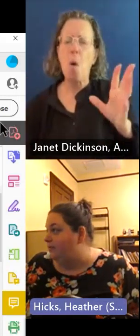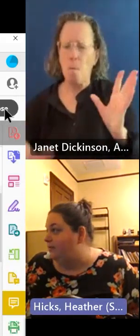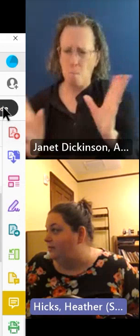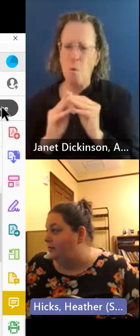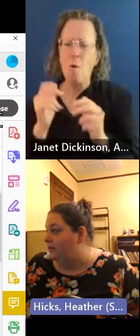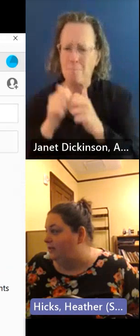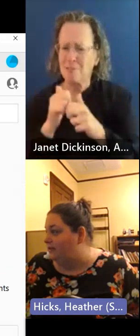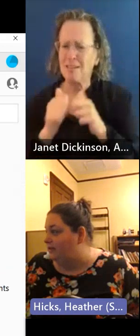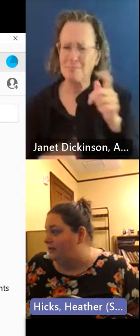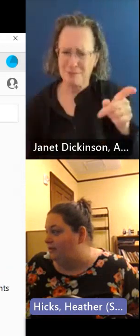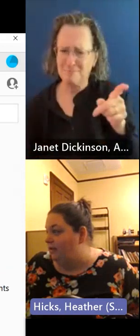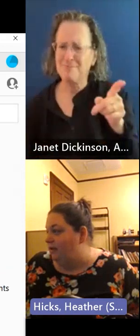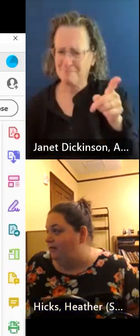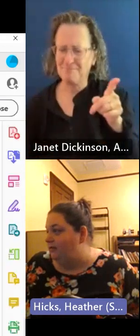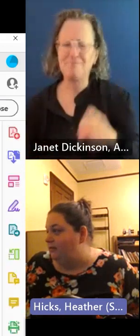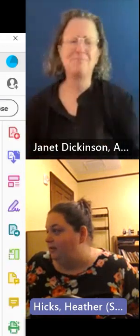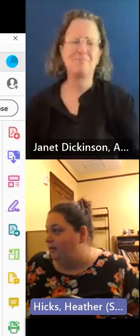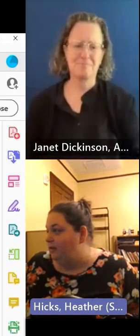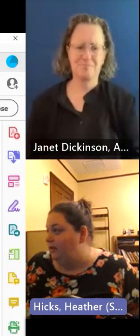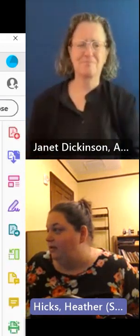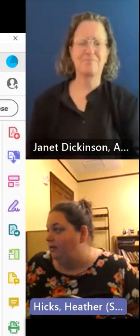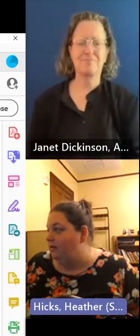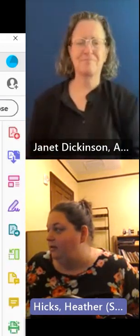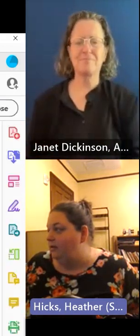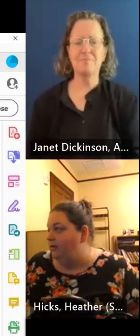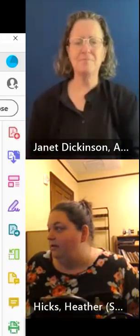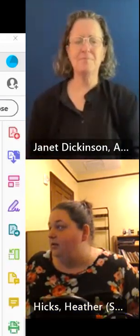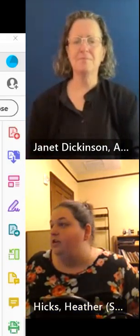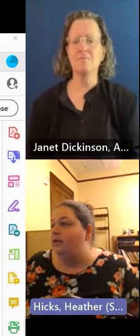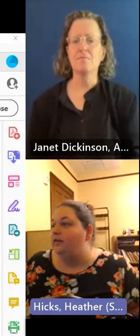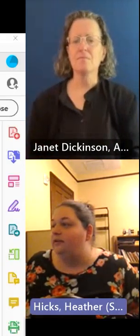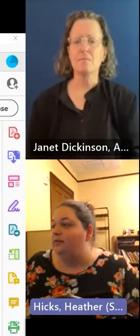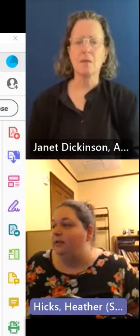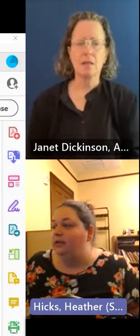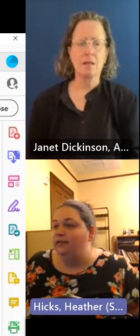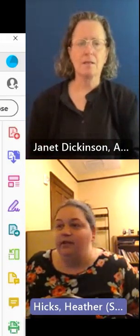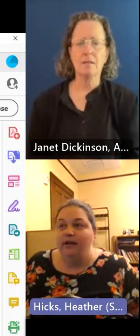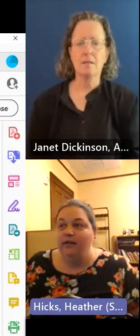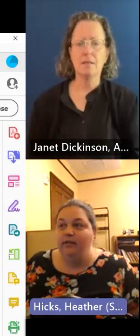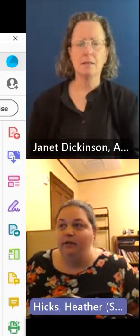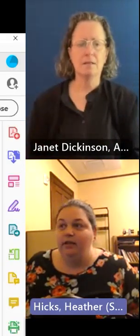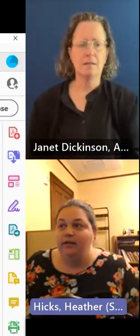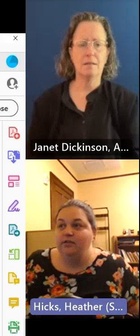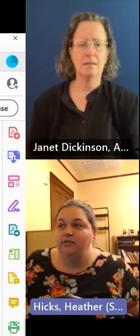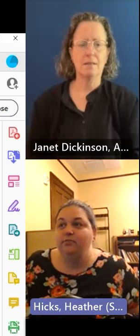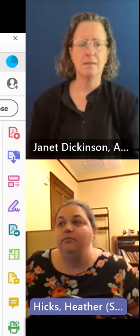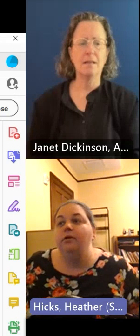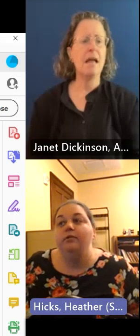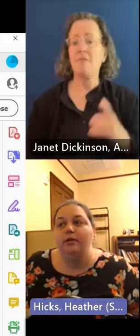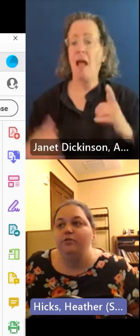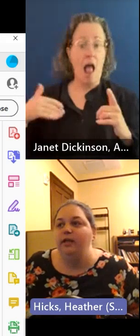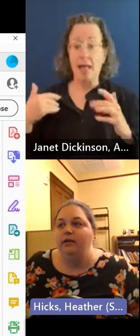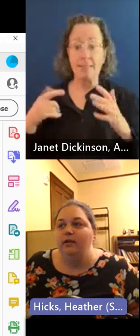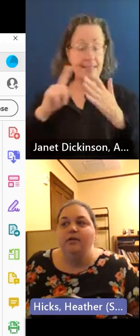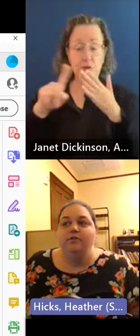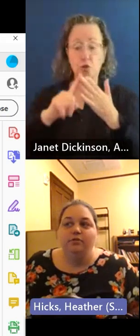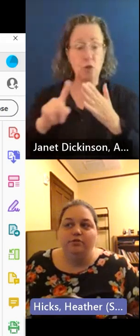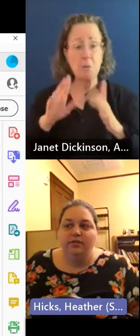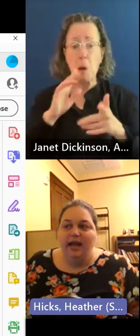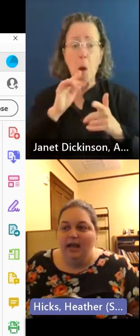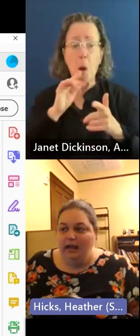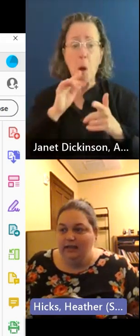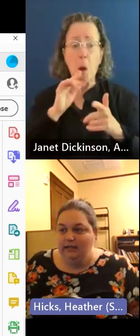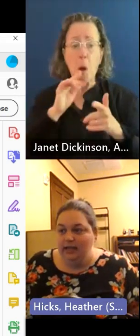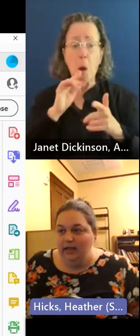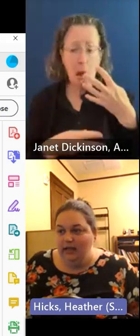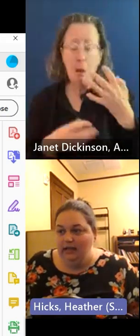problems. Let's see. Accessibility. Check accessibility, because I've not done anything with it. I just assume. Well, not too many. So there's